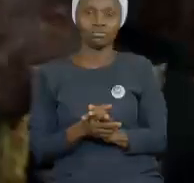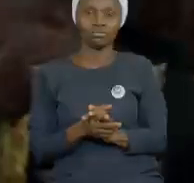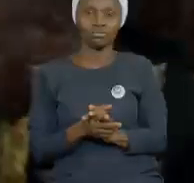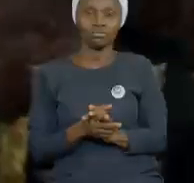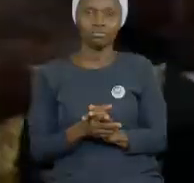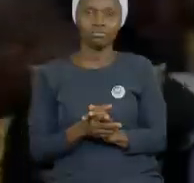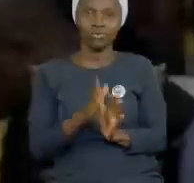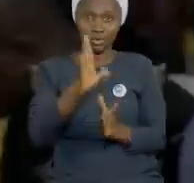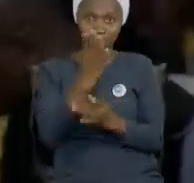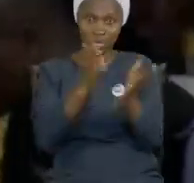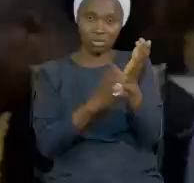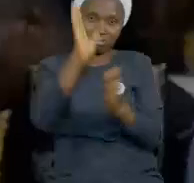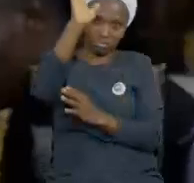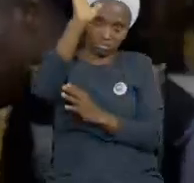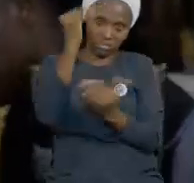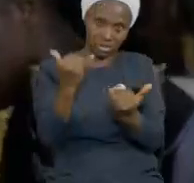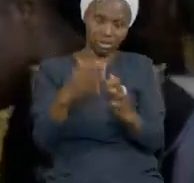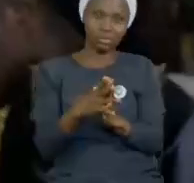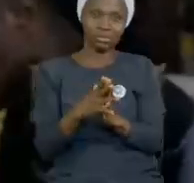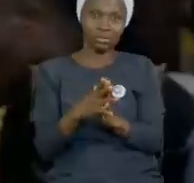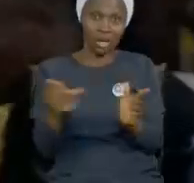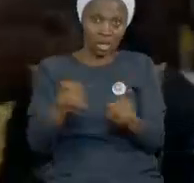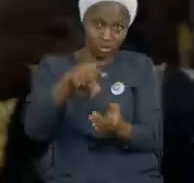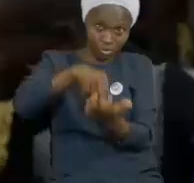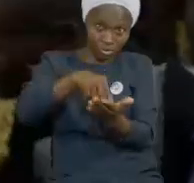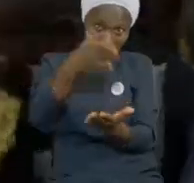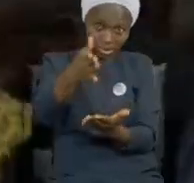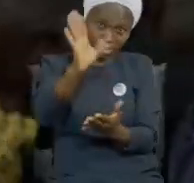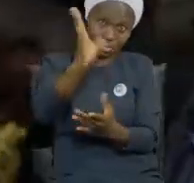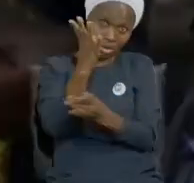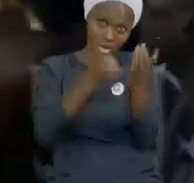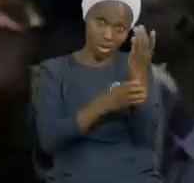Get up, get up. As you are standing up and raising your hand,